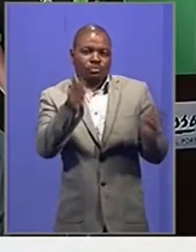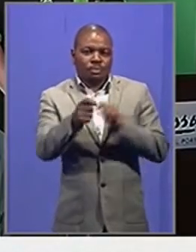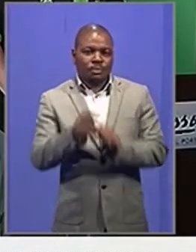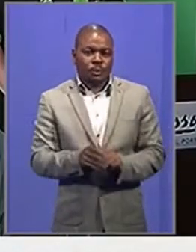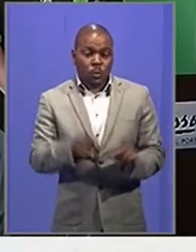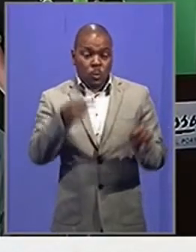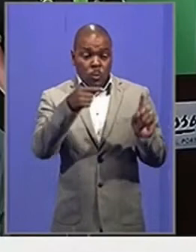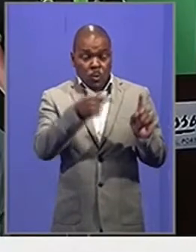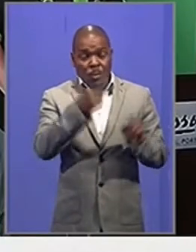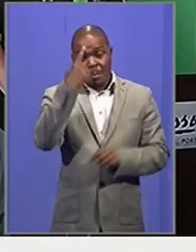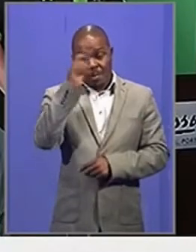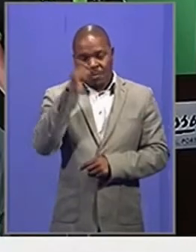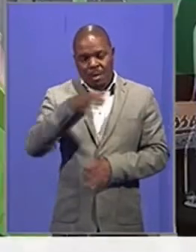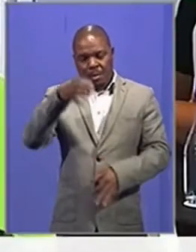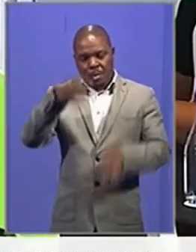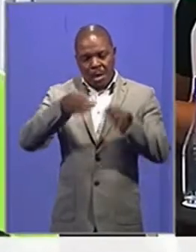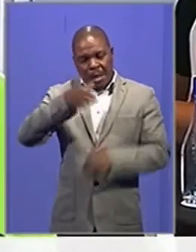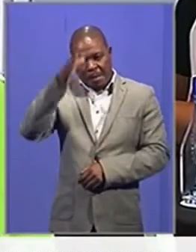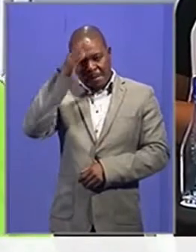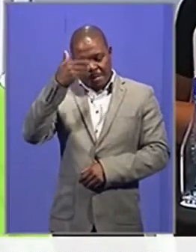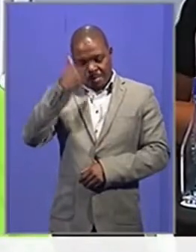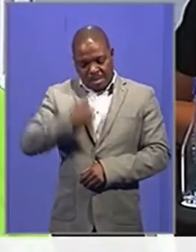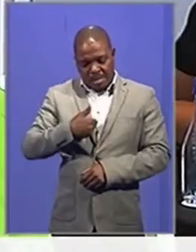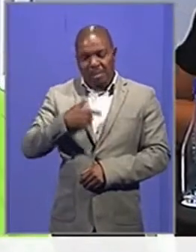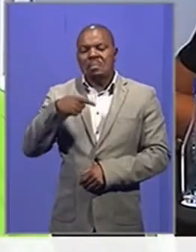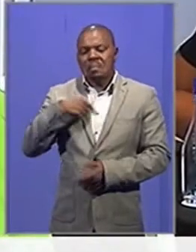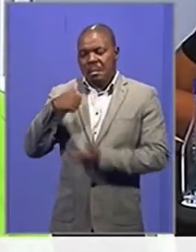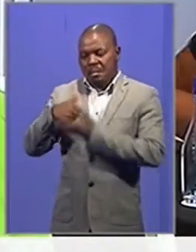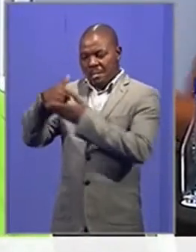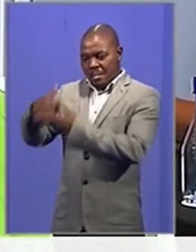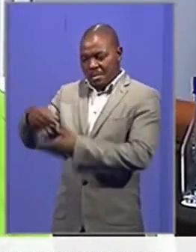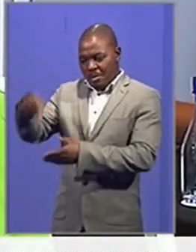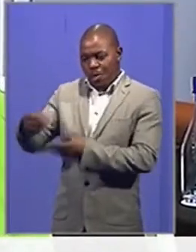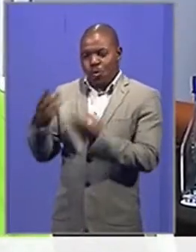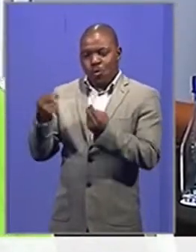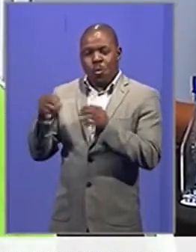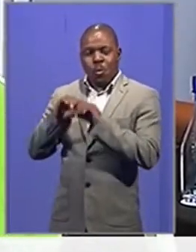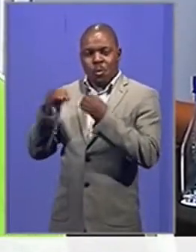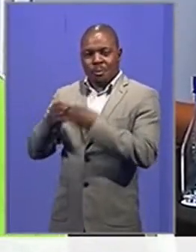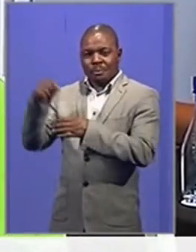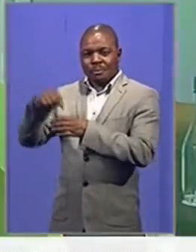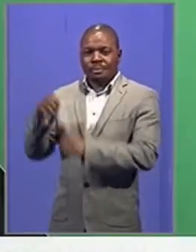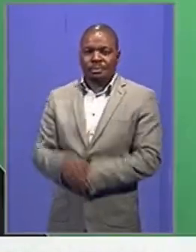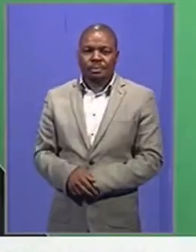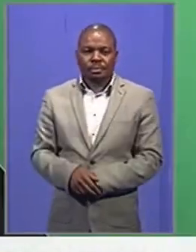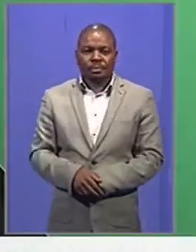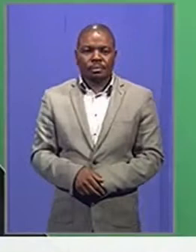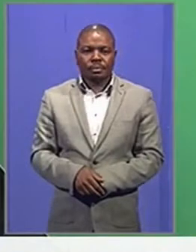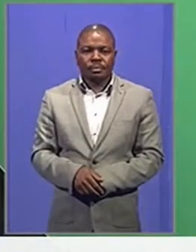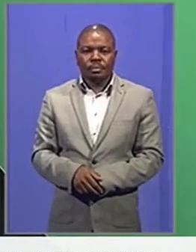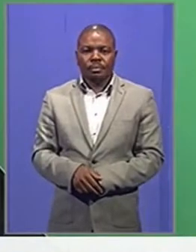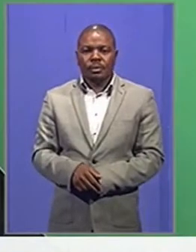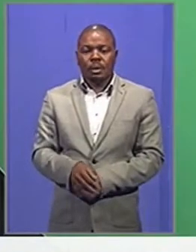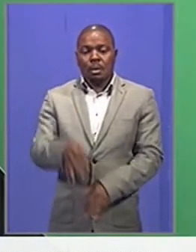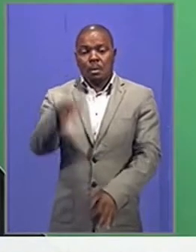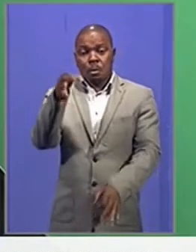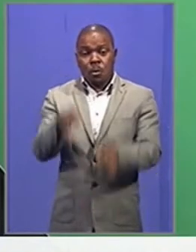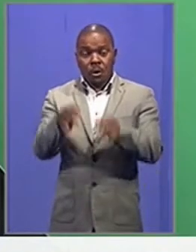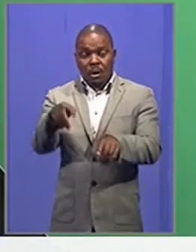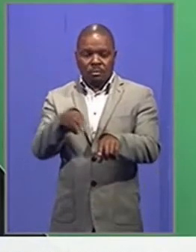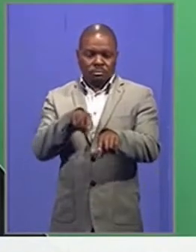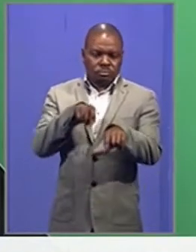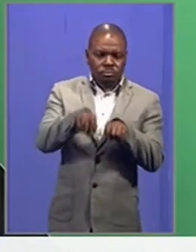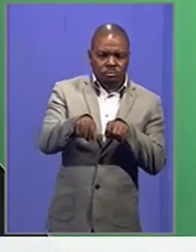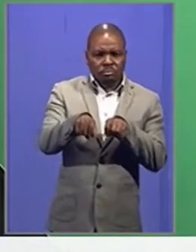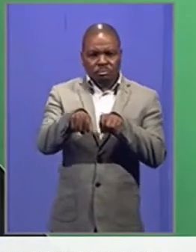tsebo a nang le yona dipolotiking e tla thusa mokgeng wa habo o motjha. If you compete politically, it doesn't